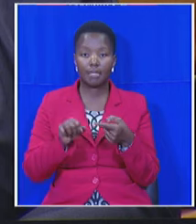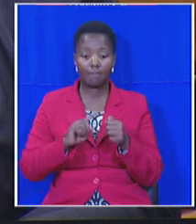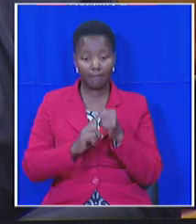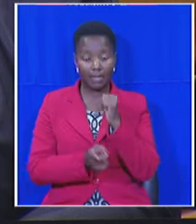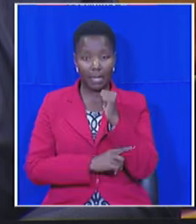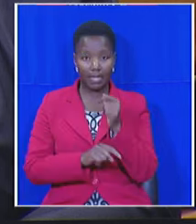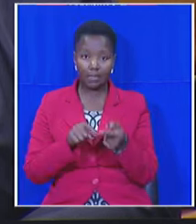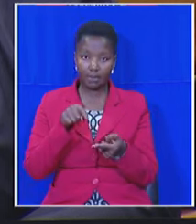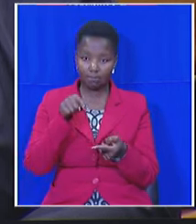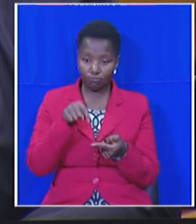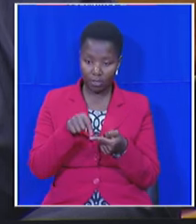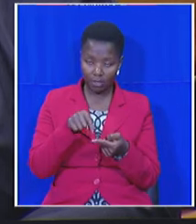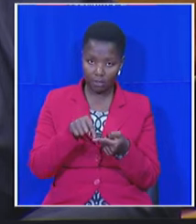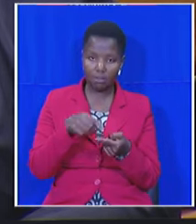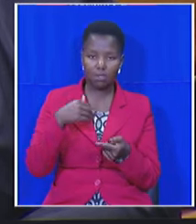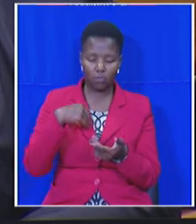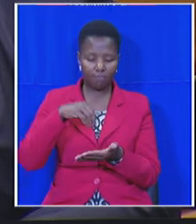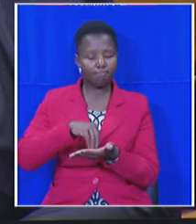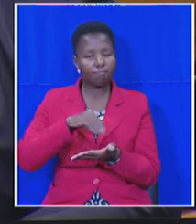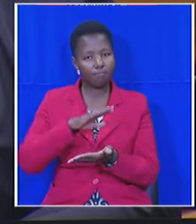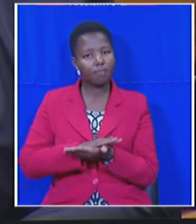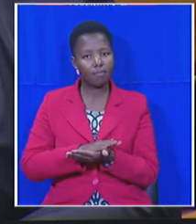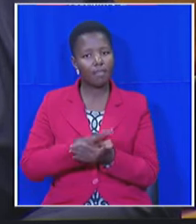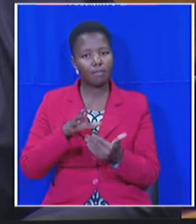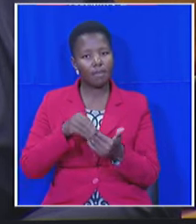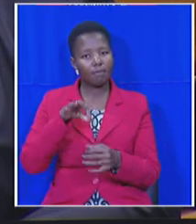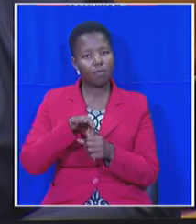button pressed will be recorded as the member's